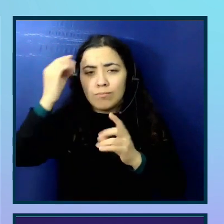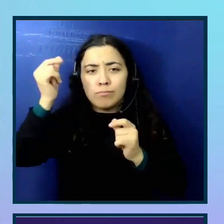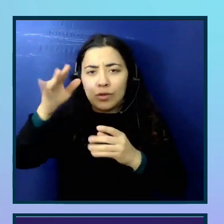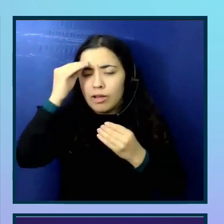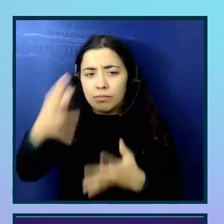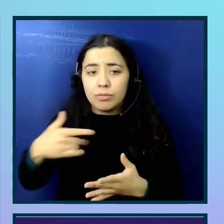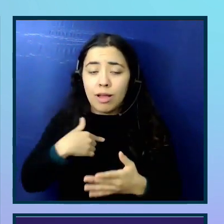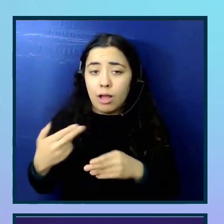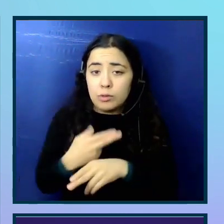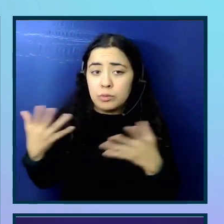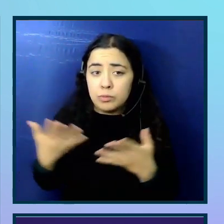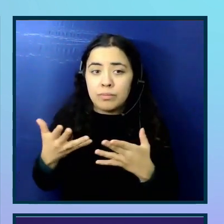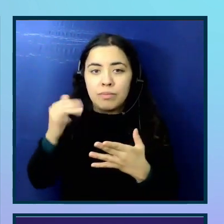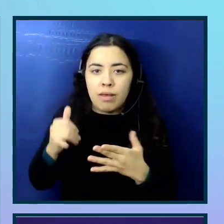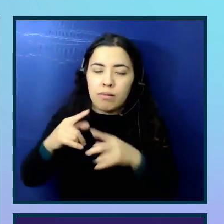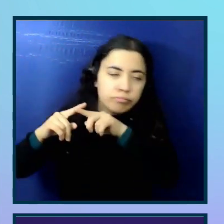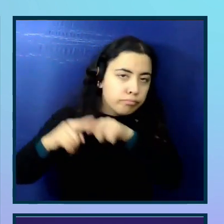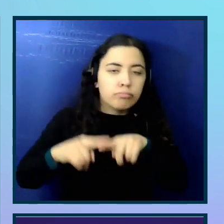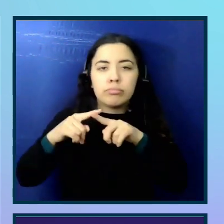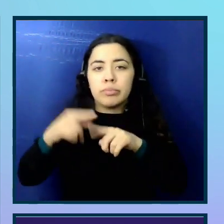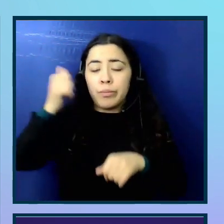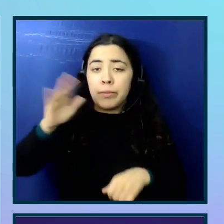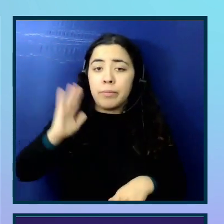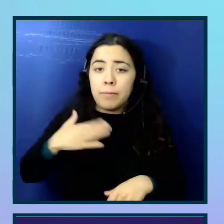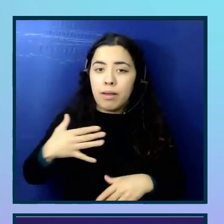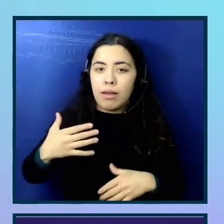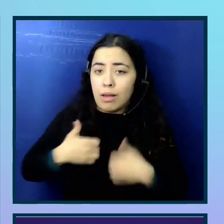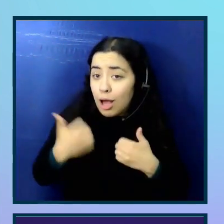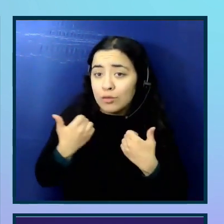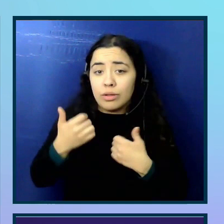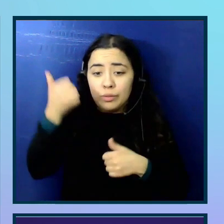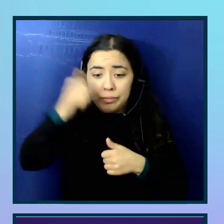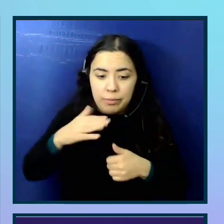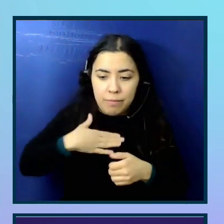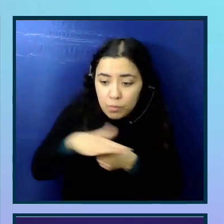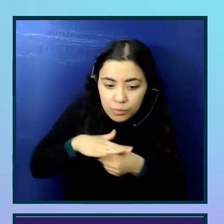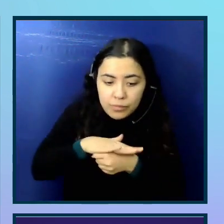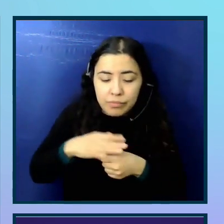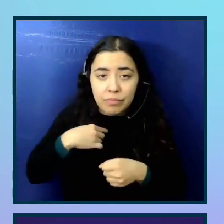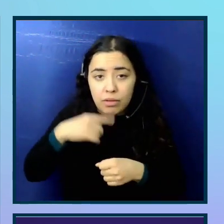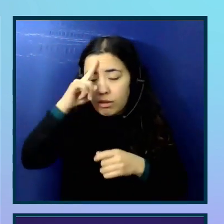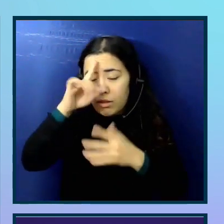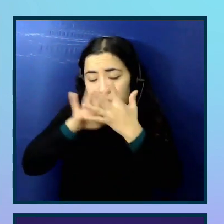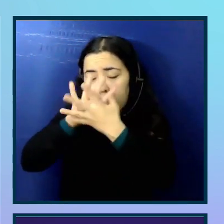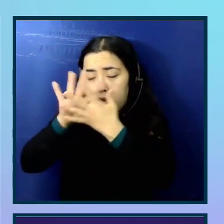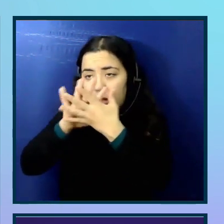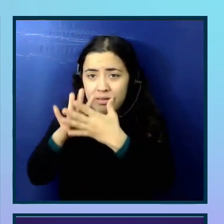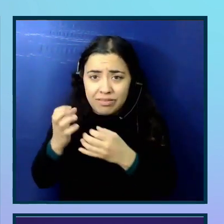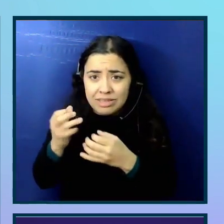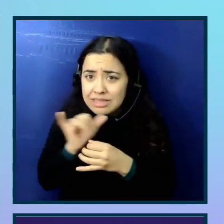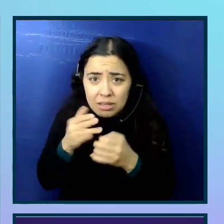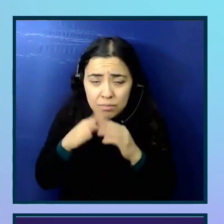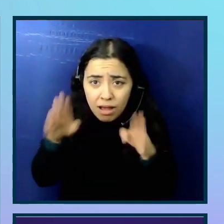I use that heavily. Remember my address, remember where I'm at. I had brain fog, so I've lived in the same house for a couple of years and